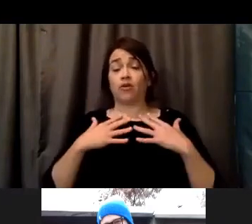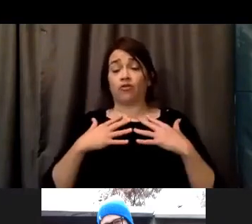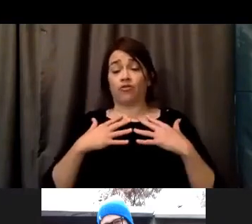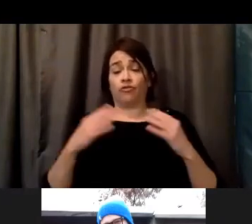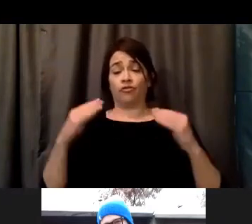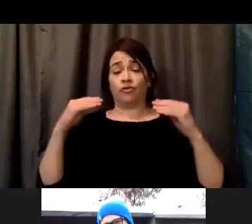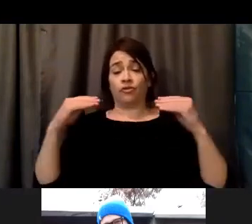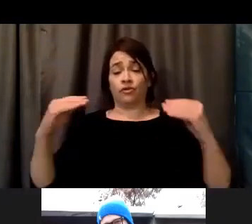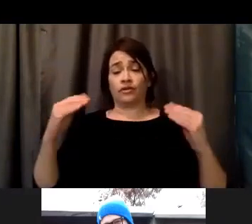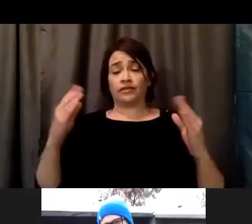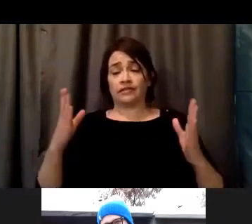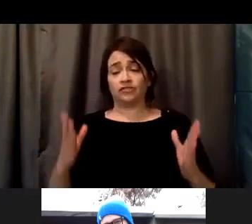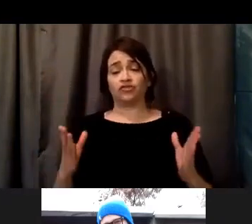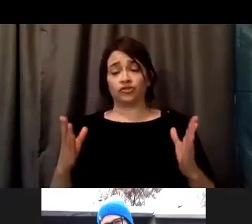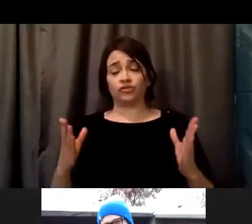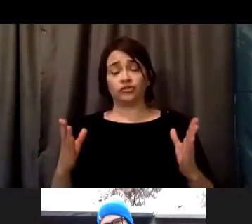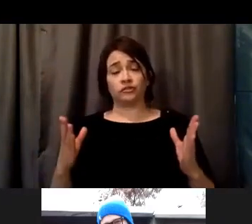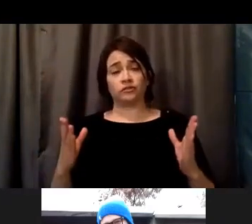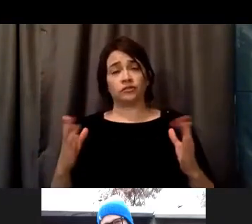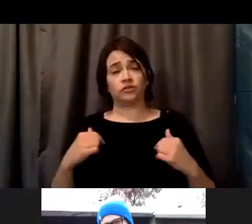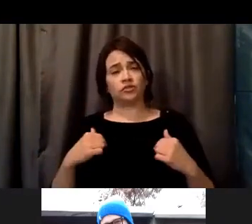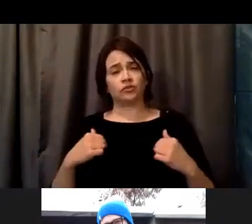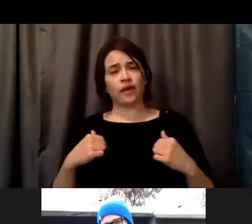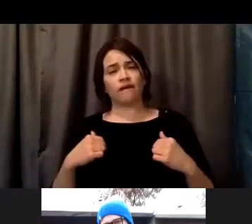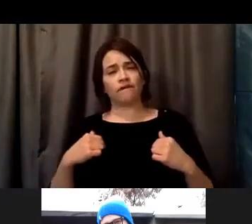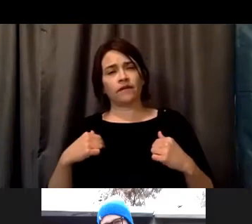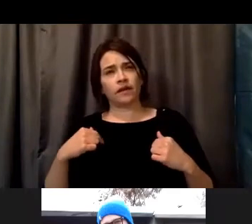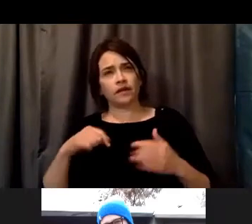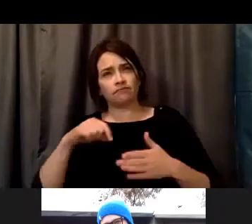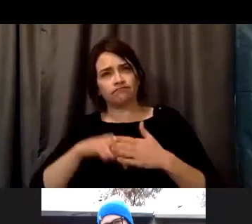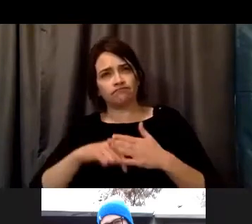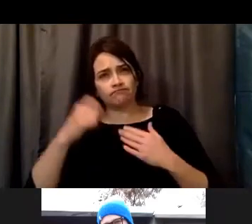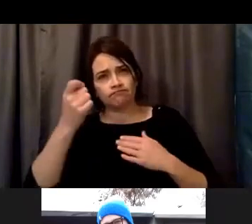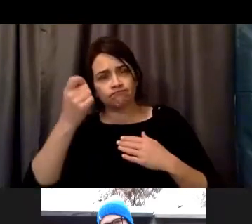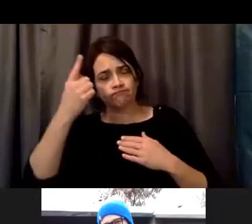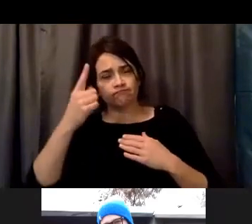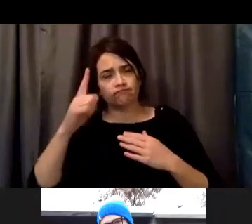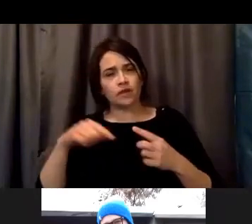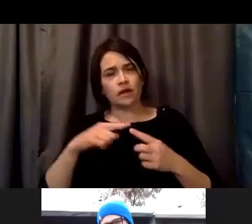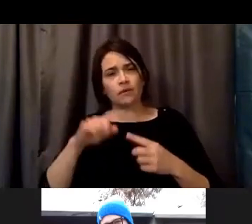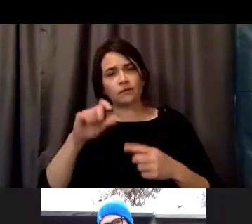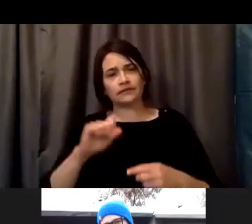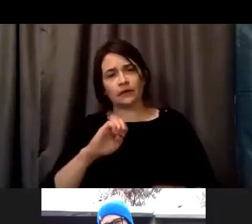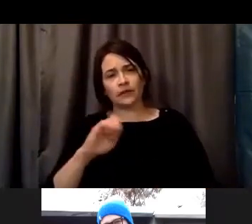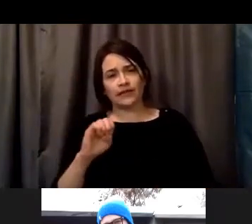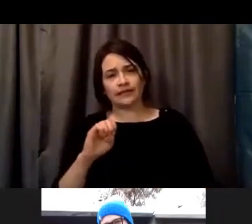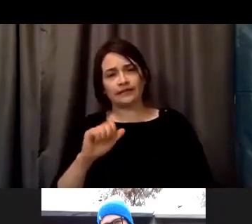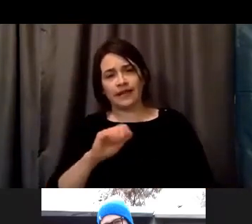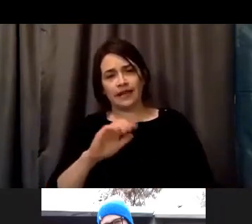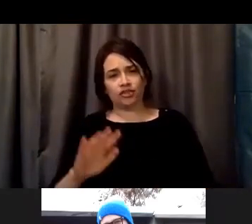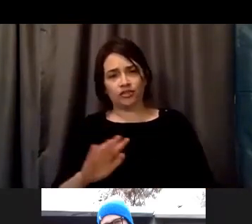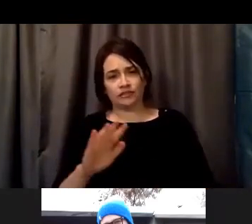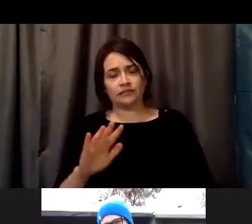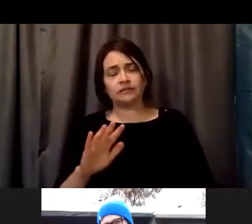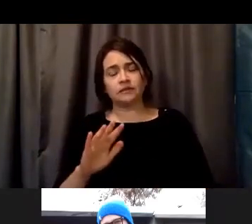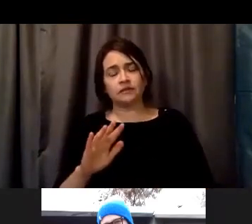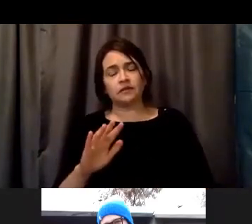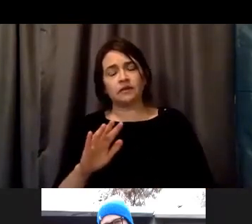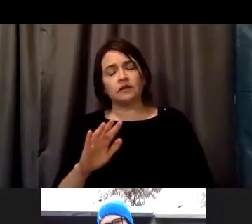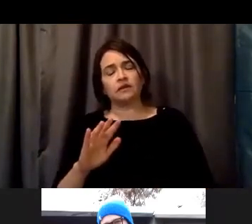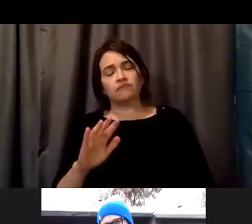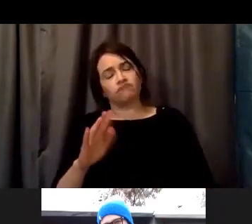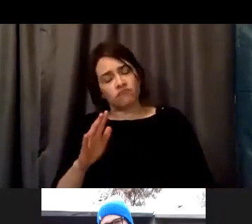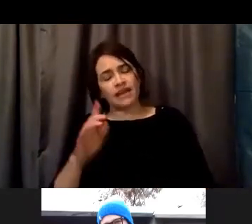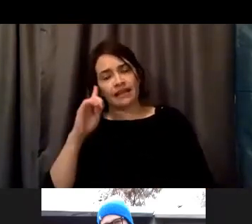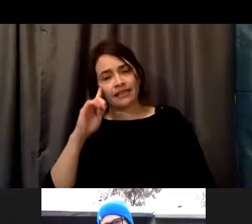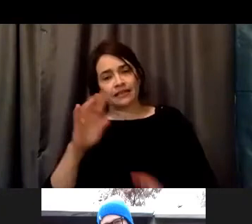into having a deeper understanding about the Southeast Asians, and that would be to understand the veterans. the stories of the veterans,